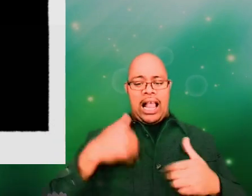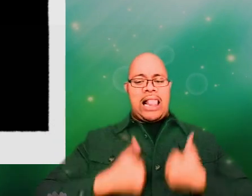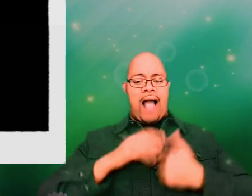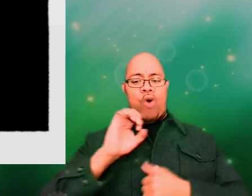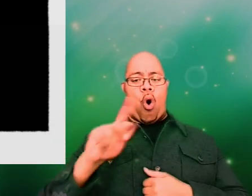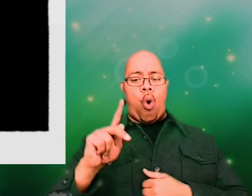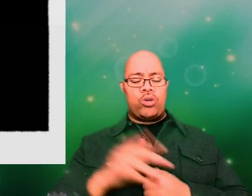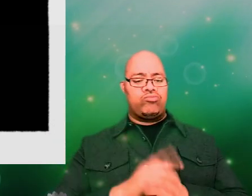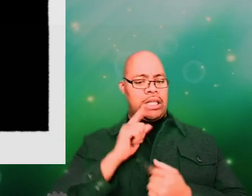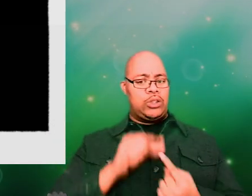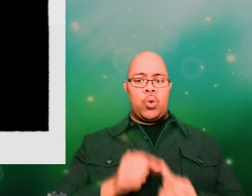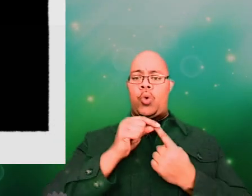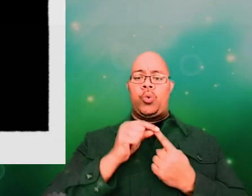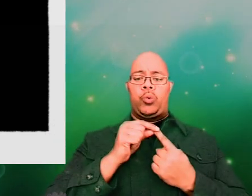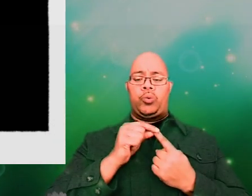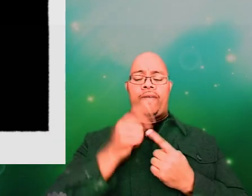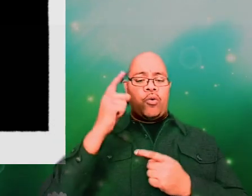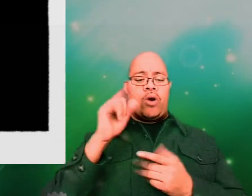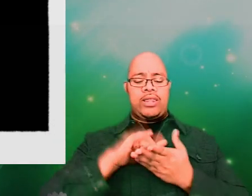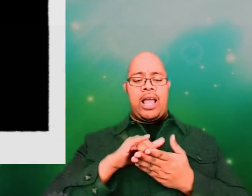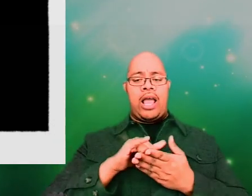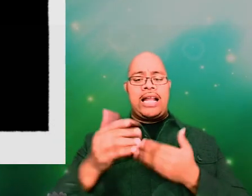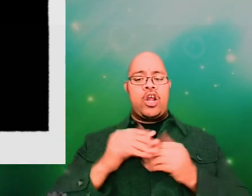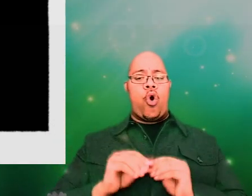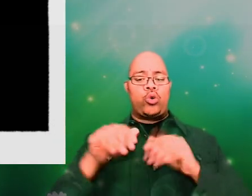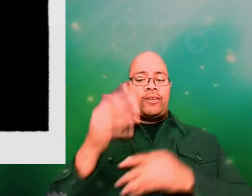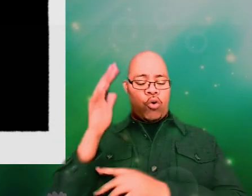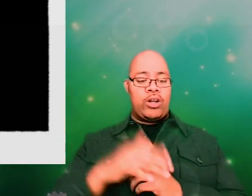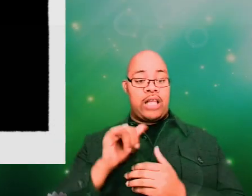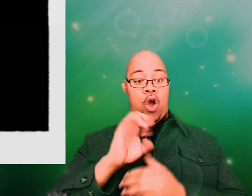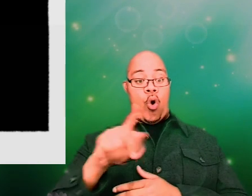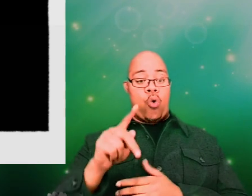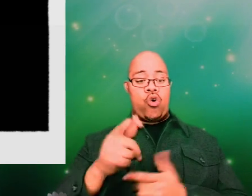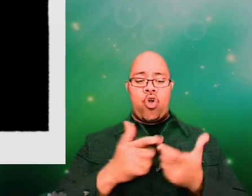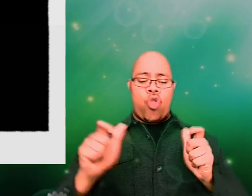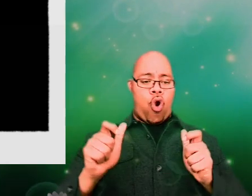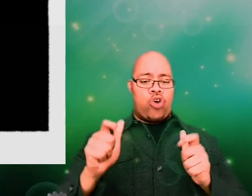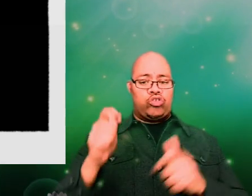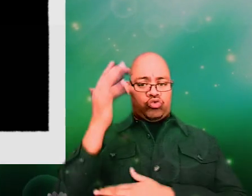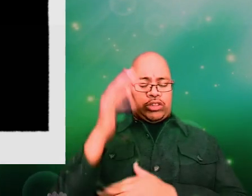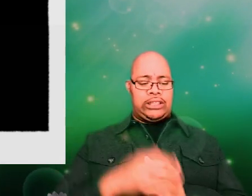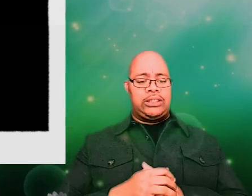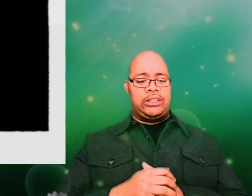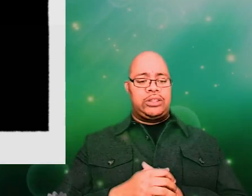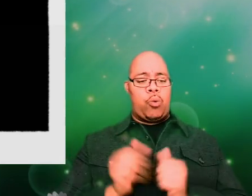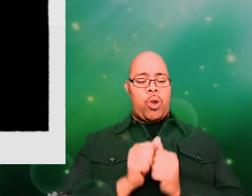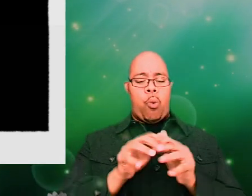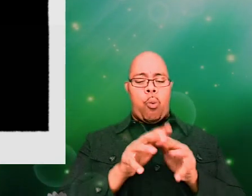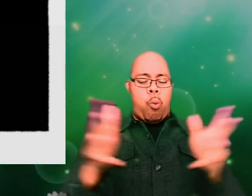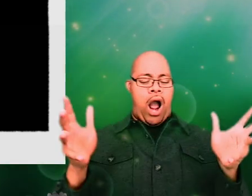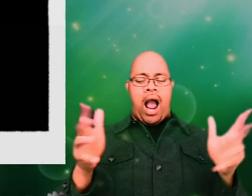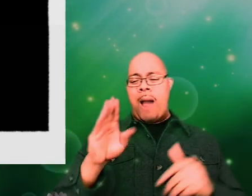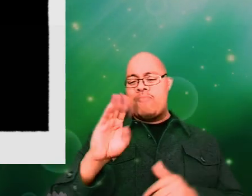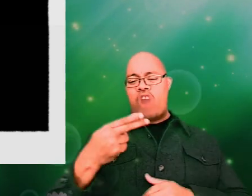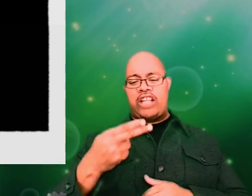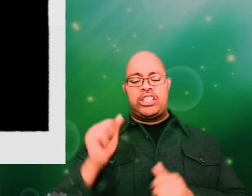a distinct feature of the maritime forest. These oaks are large evergreen trees with widely spreading branches that